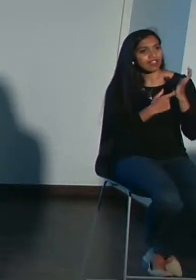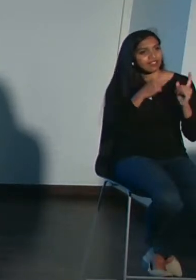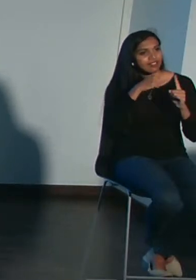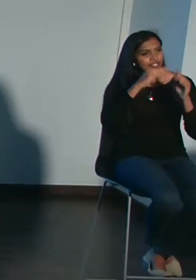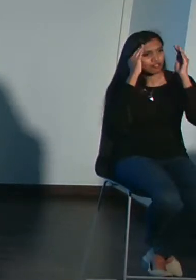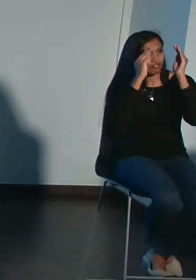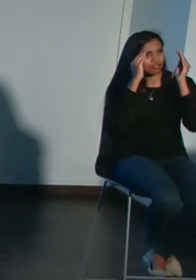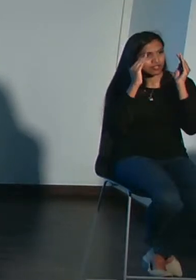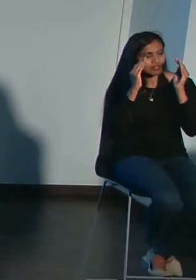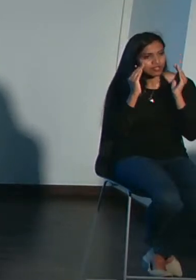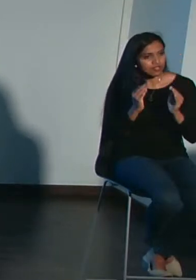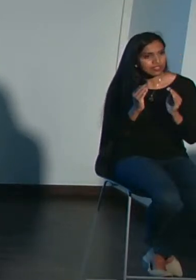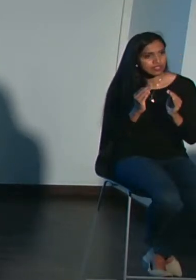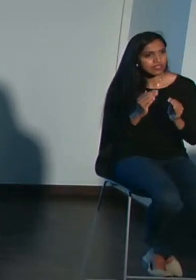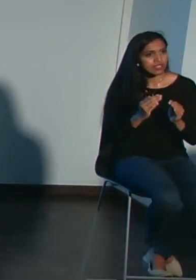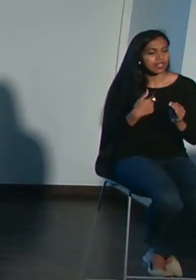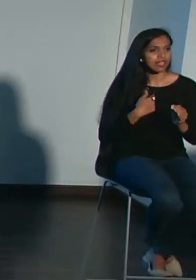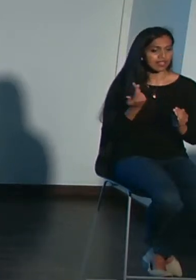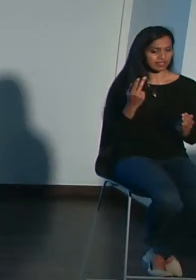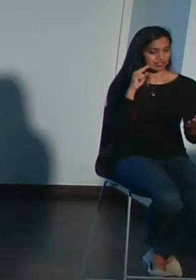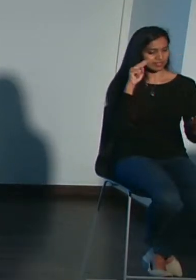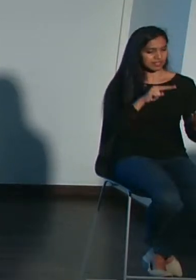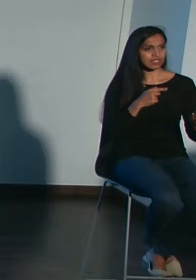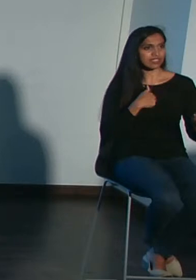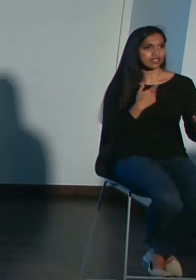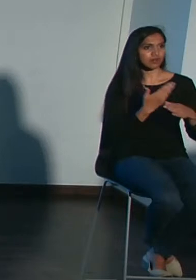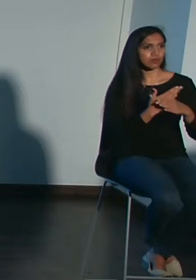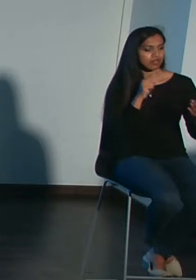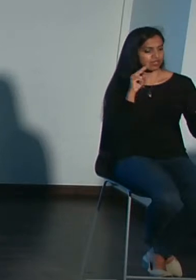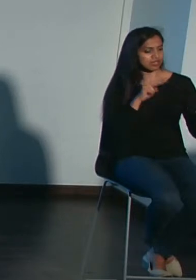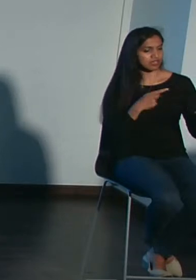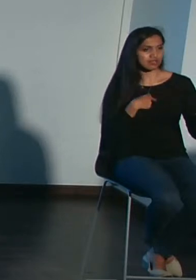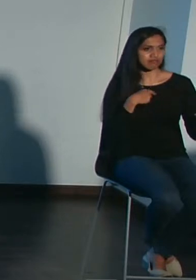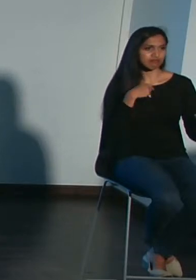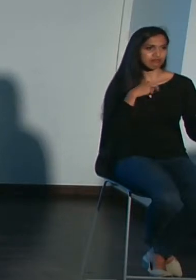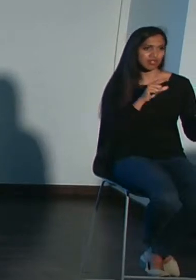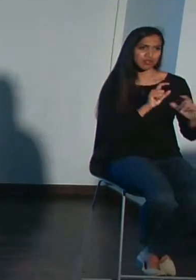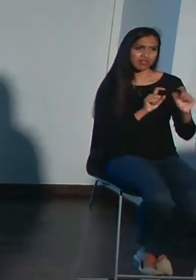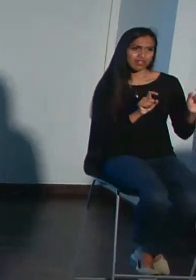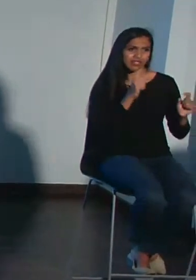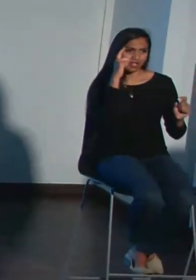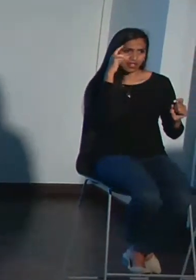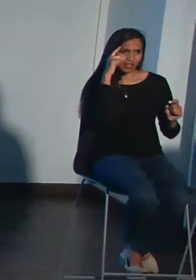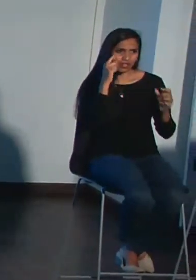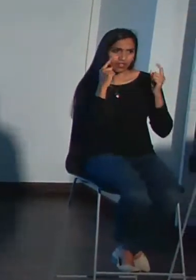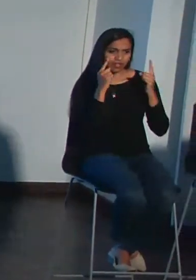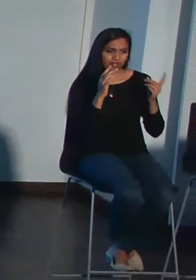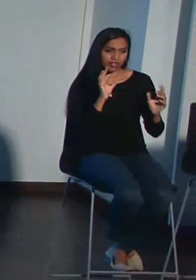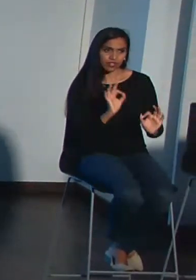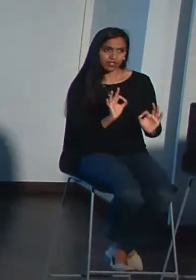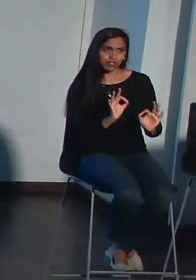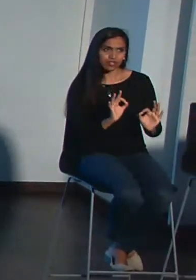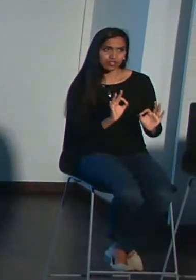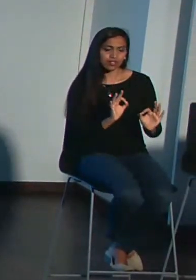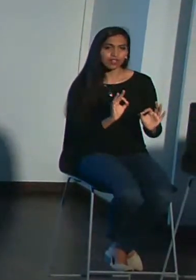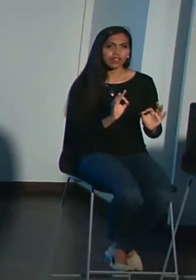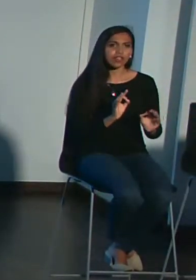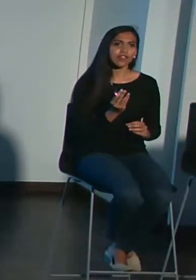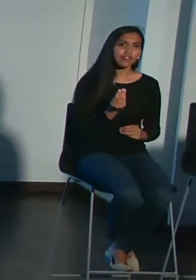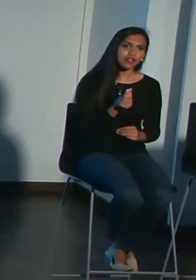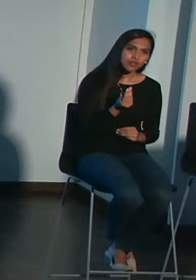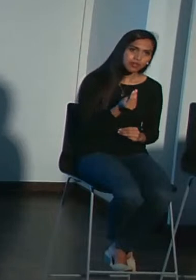a way before something can come together. Um, but then I mean it's like pros and cons